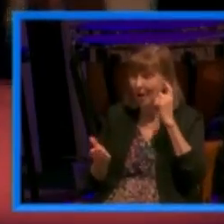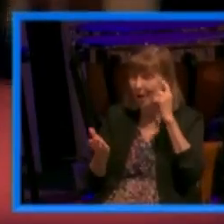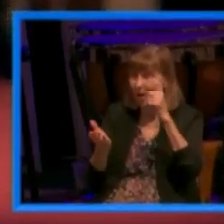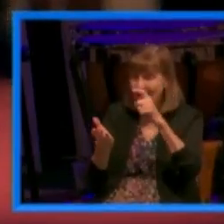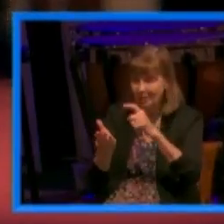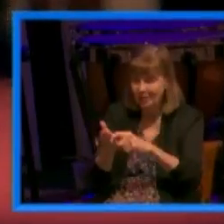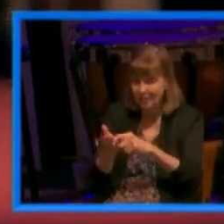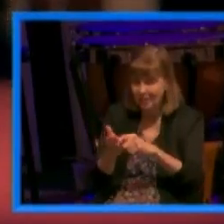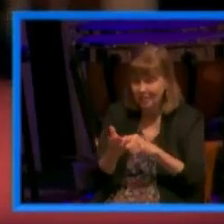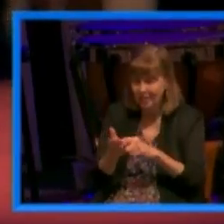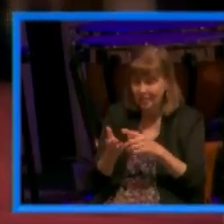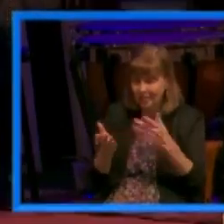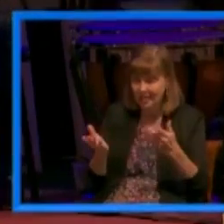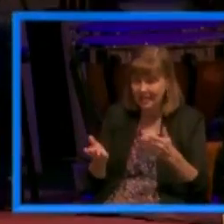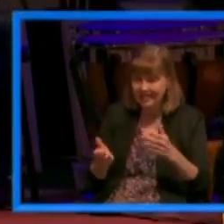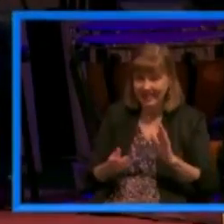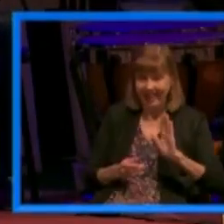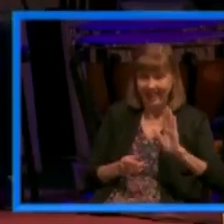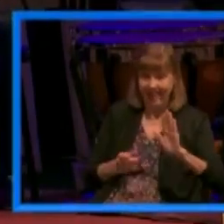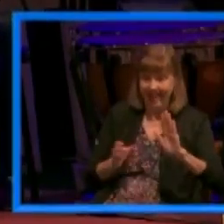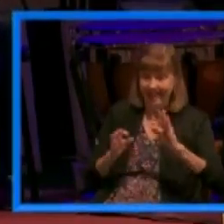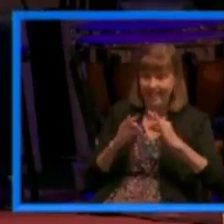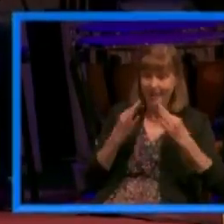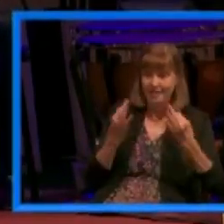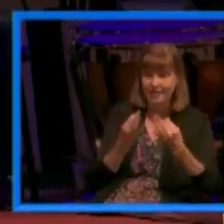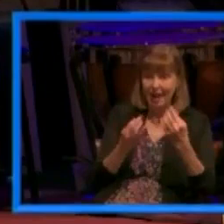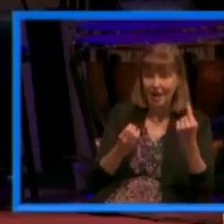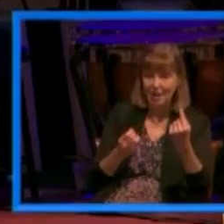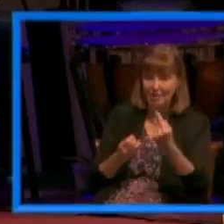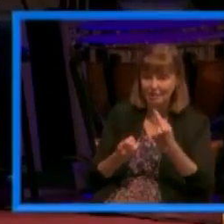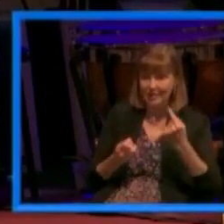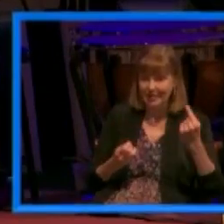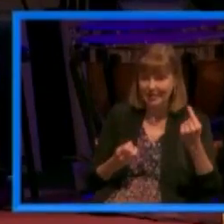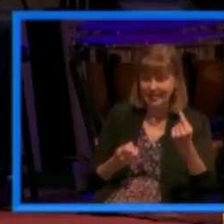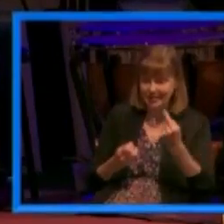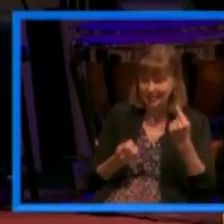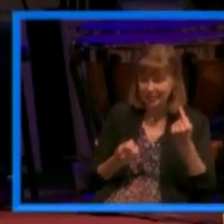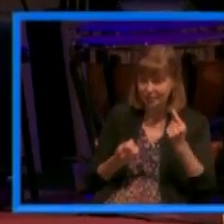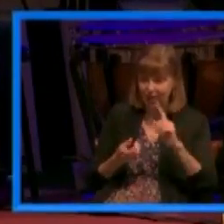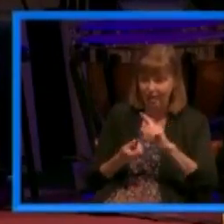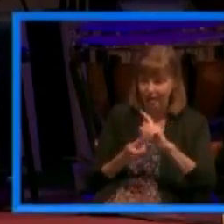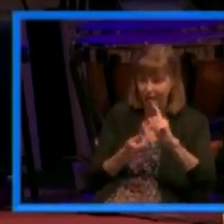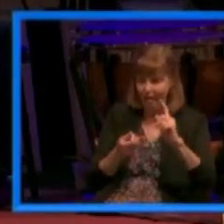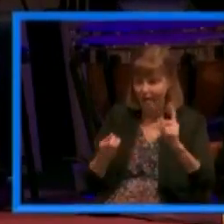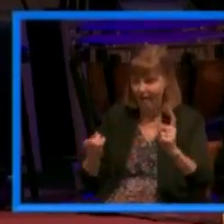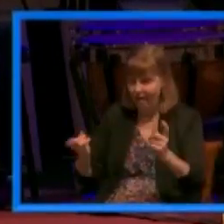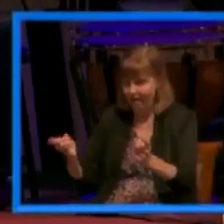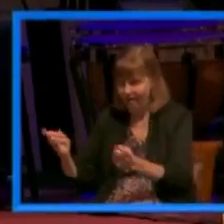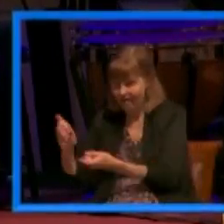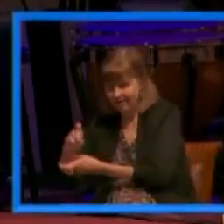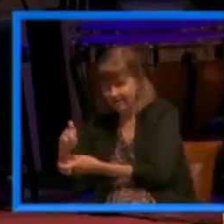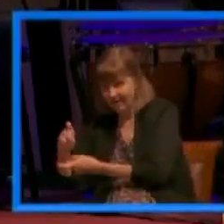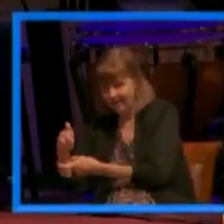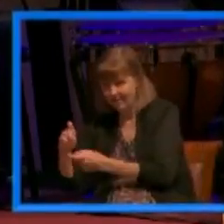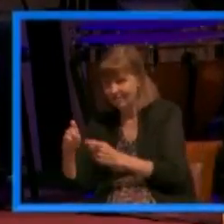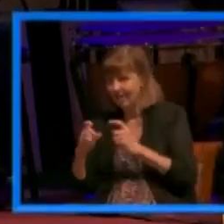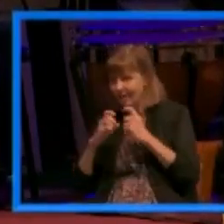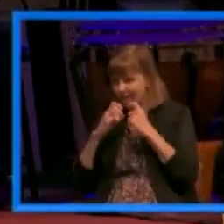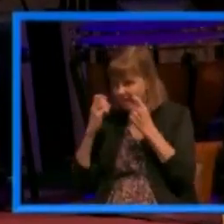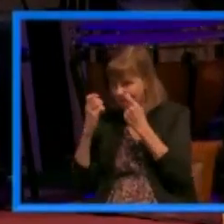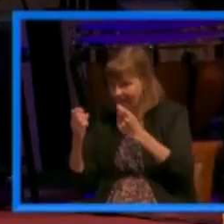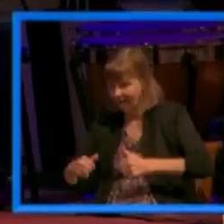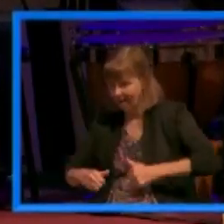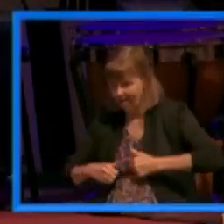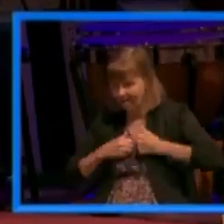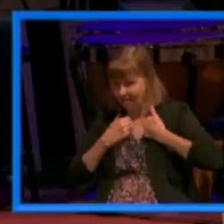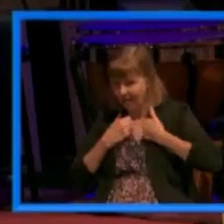someone turn to this sinful lifestyle. And because someone in their family turned to the sinful lifestyle of the world,